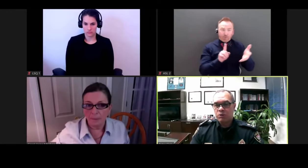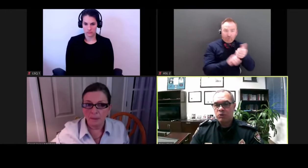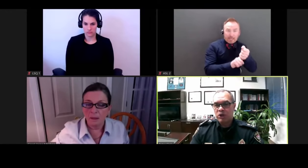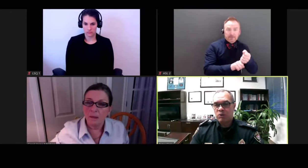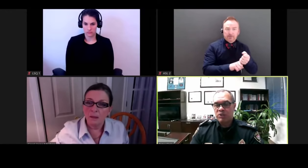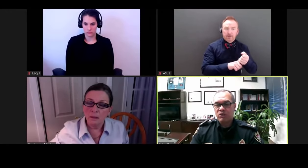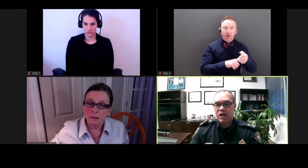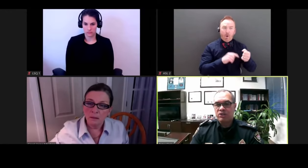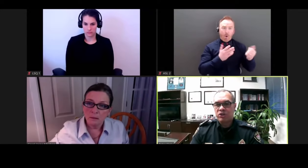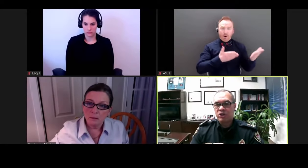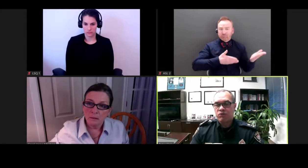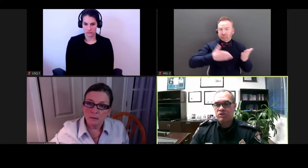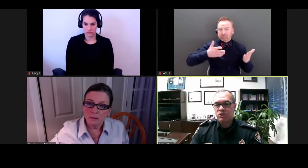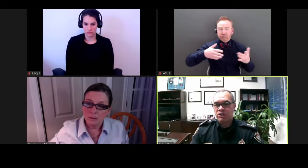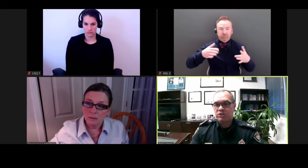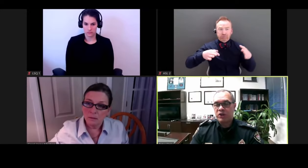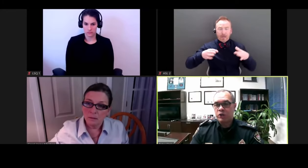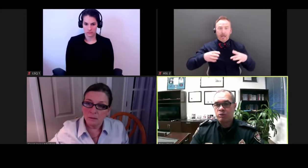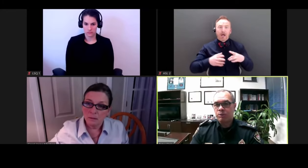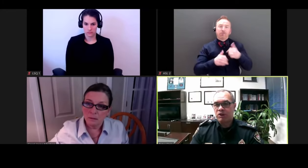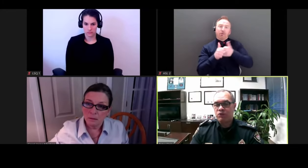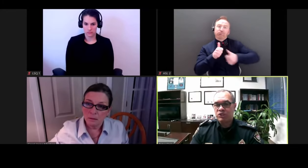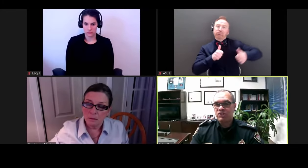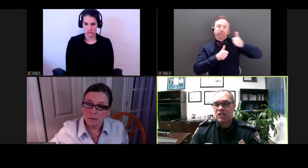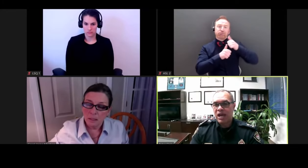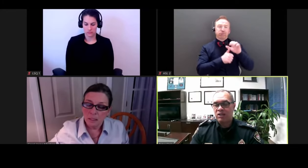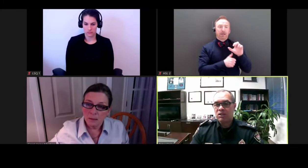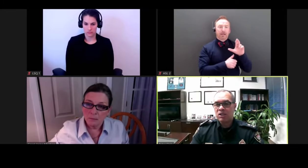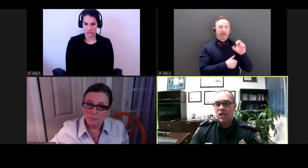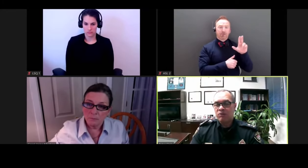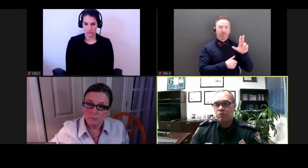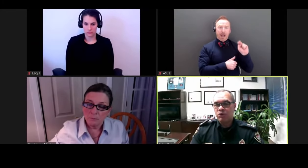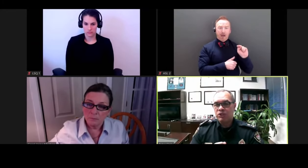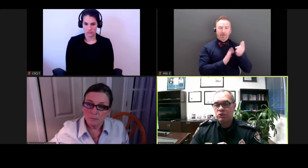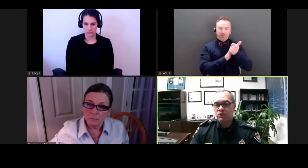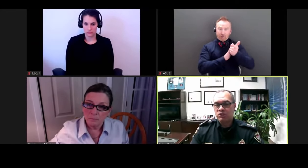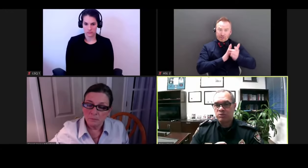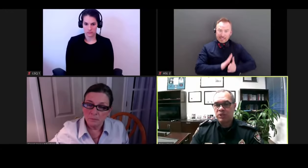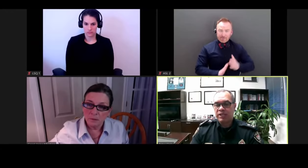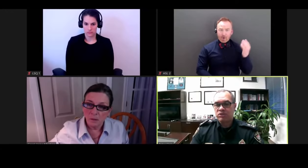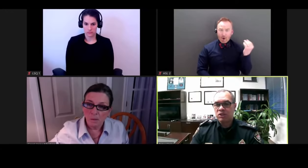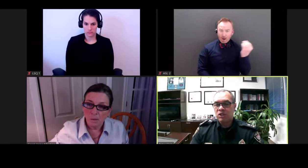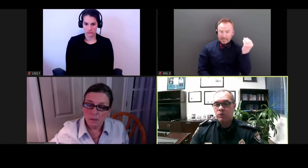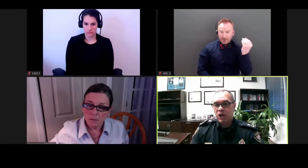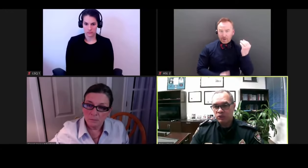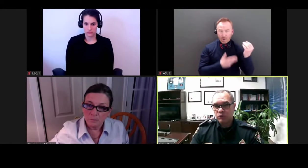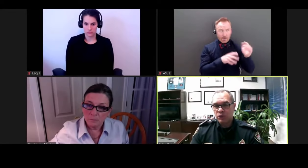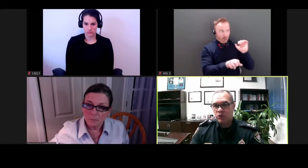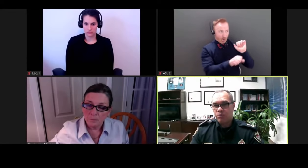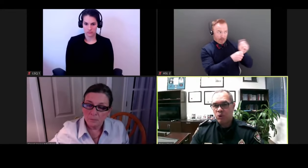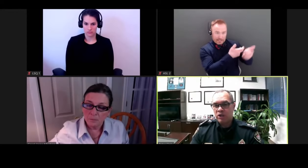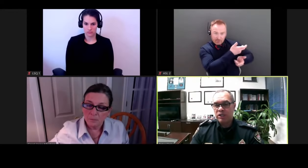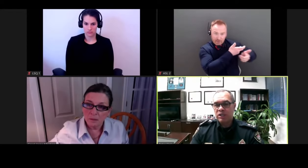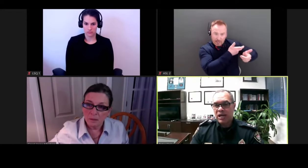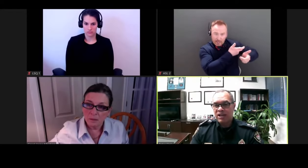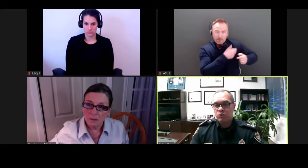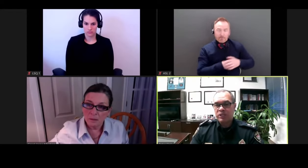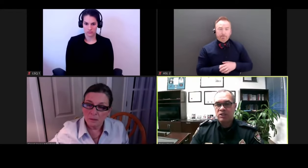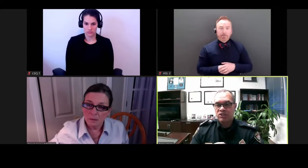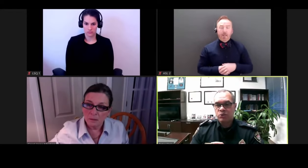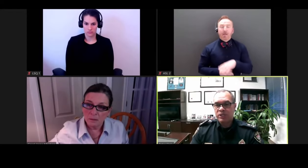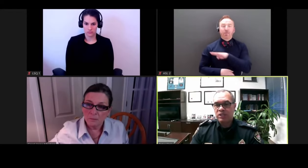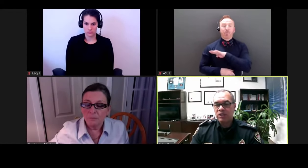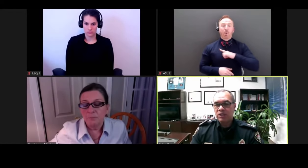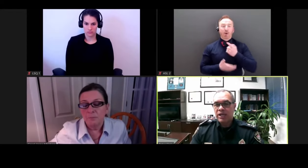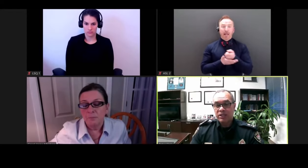We've been working with the Crown Attorney from Eastern Ontario to prepare for just that, and we put resources in place. We also told the board last week